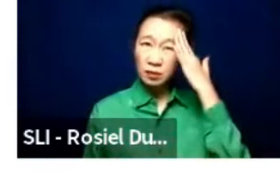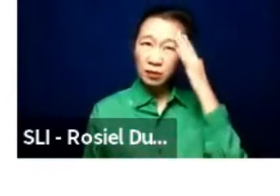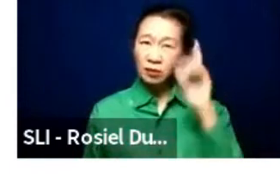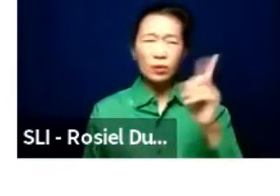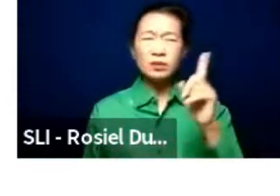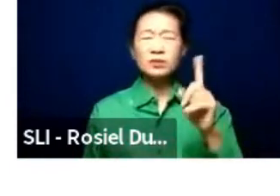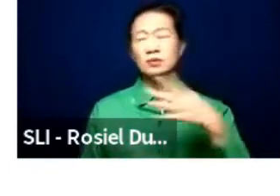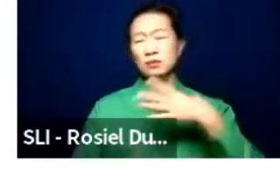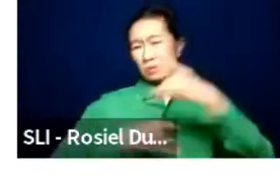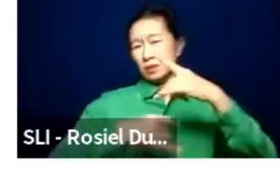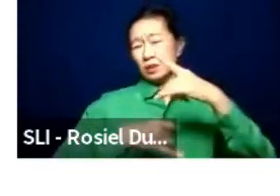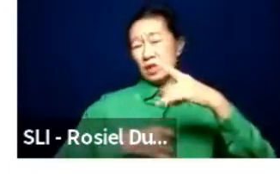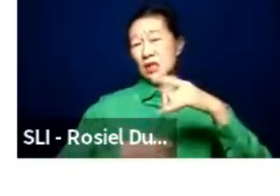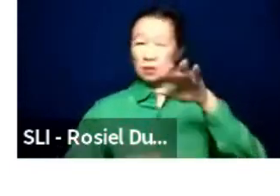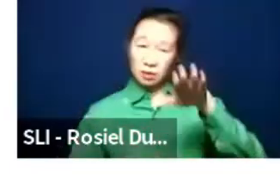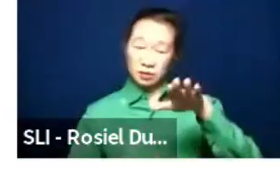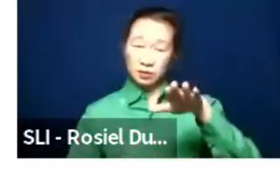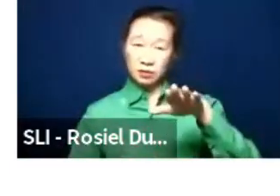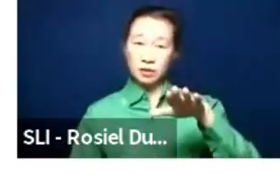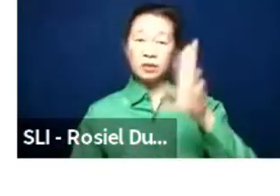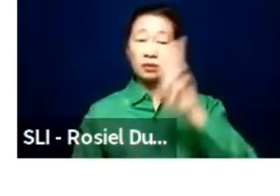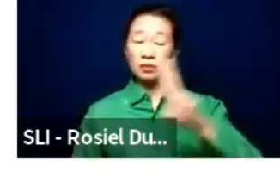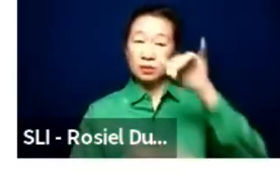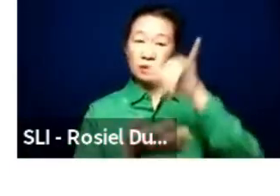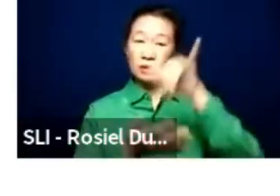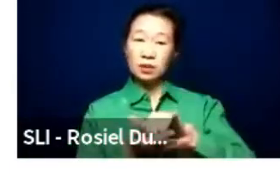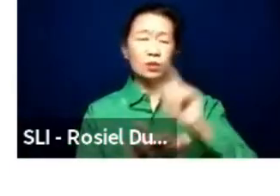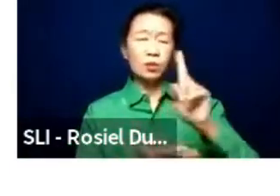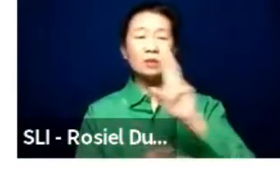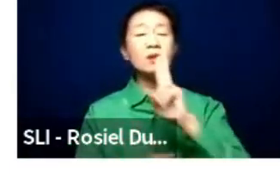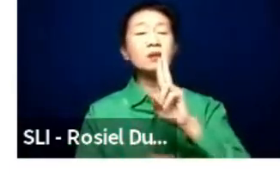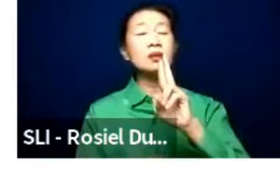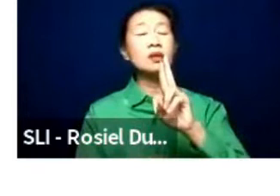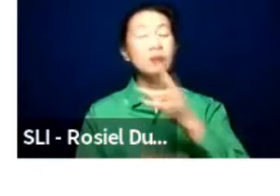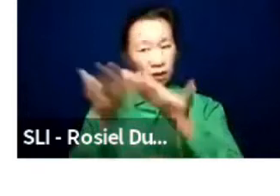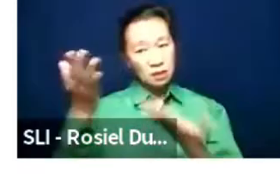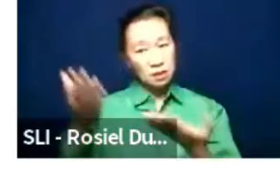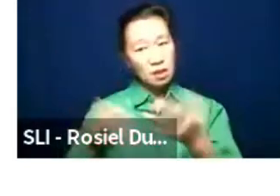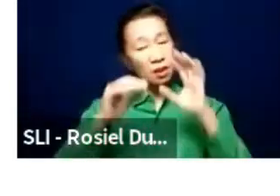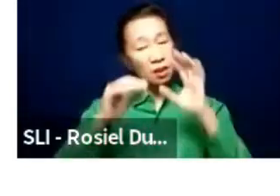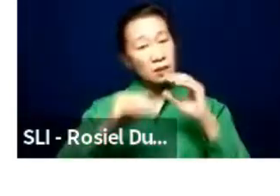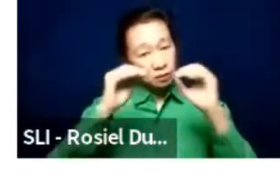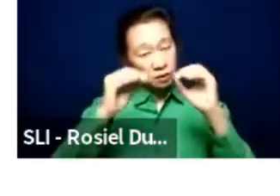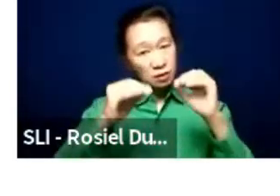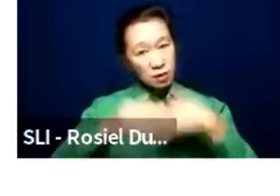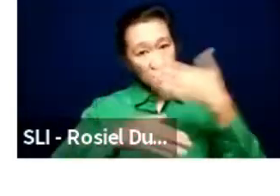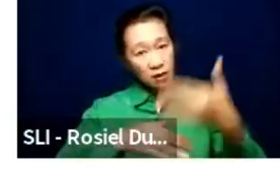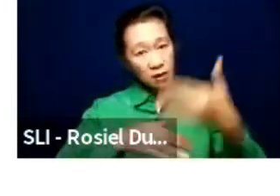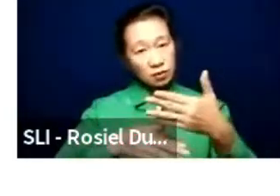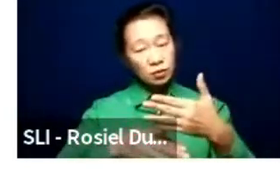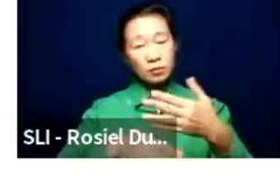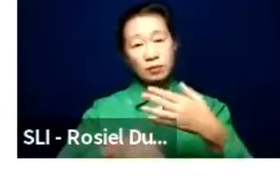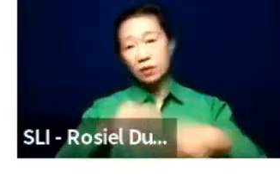no? And use that as your entry point kung ano ba yung mga ituturo natin sa kanyang next steps to level up